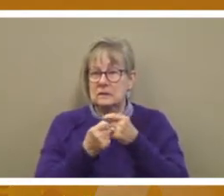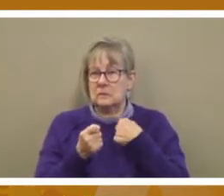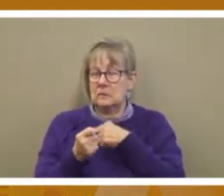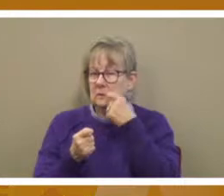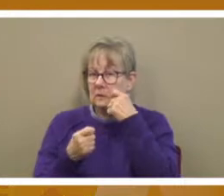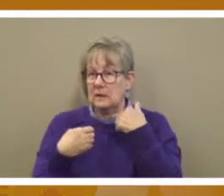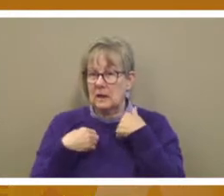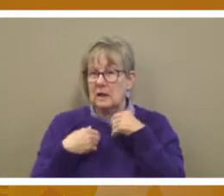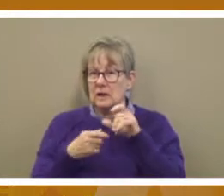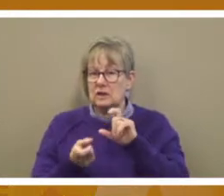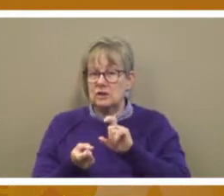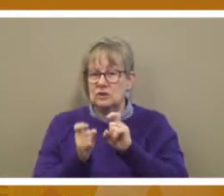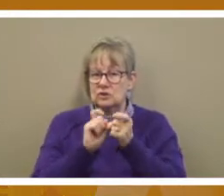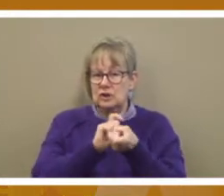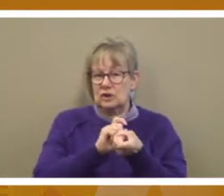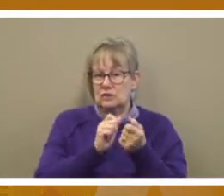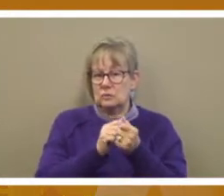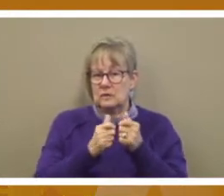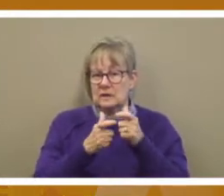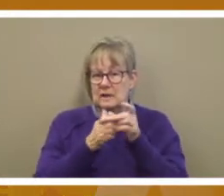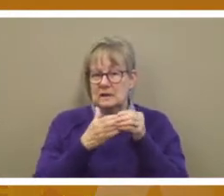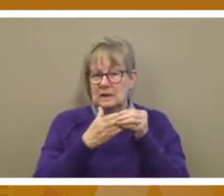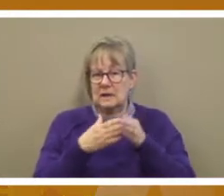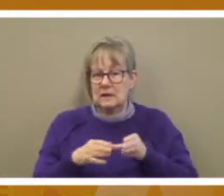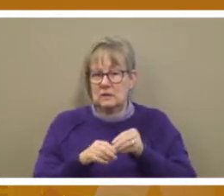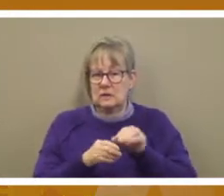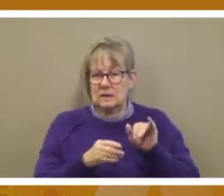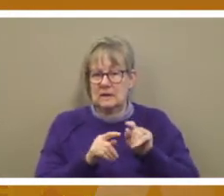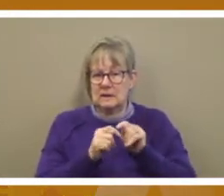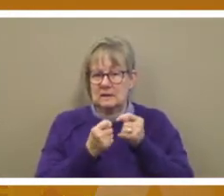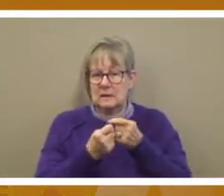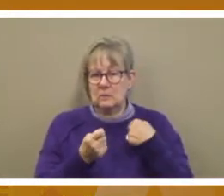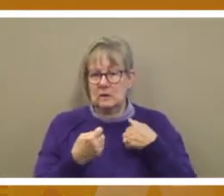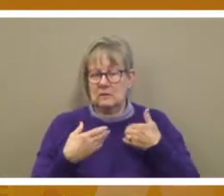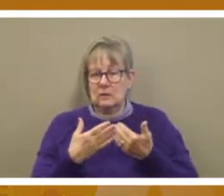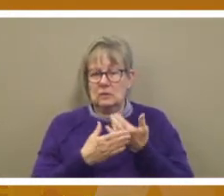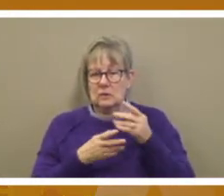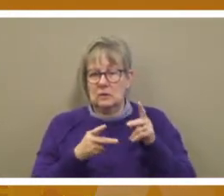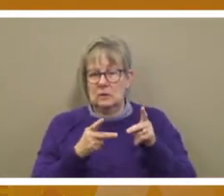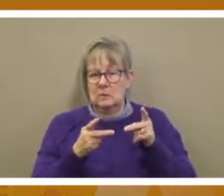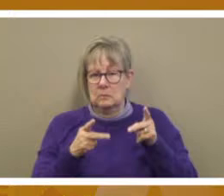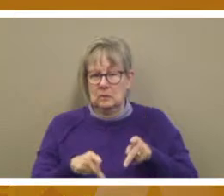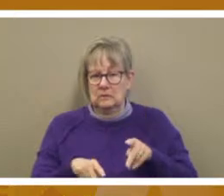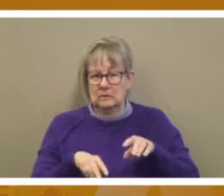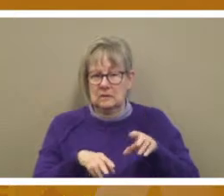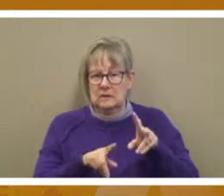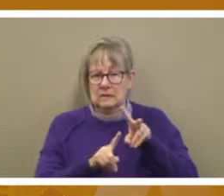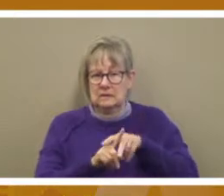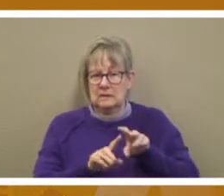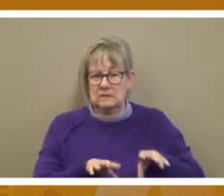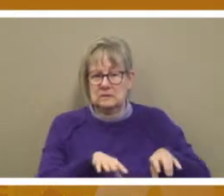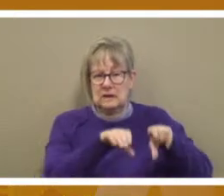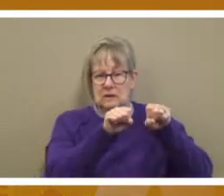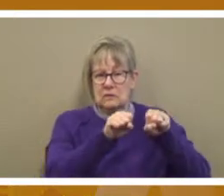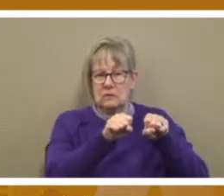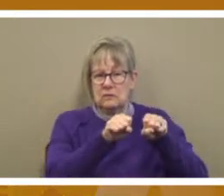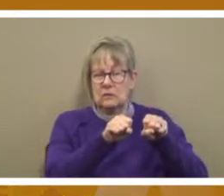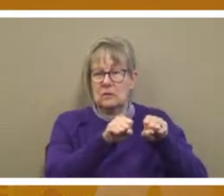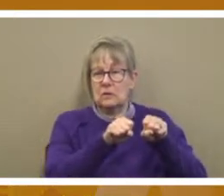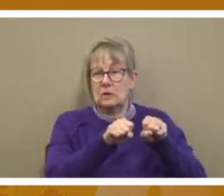a turnover with the leader of that cross-functional team. We have a new person assigned to take over what was going on, continue to do the outreach with the